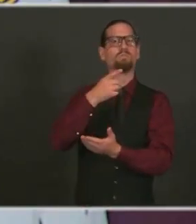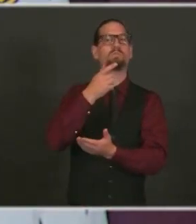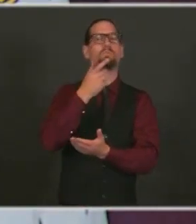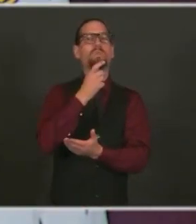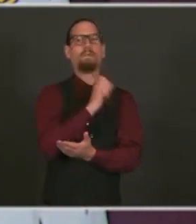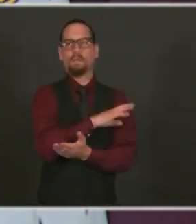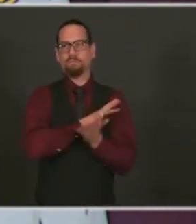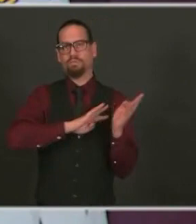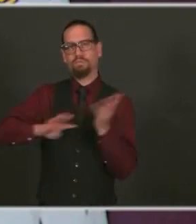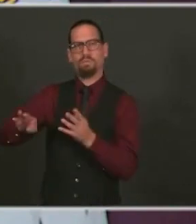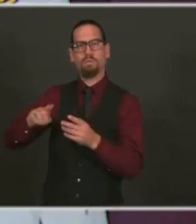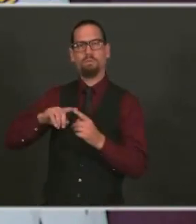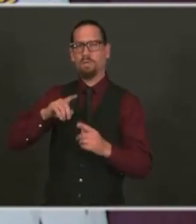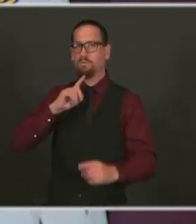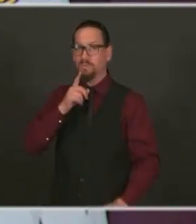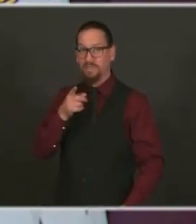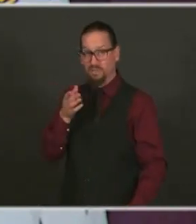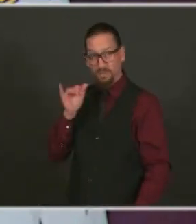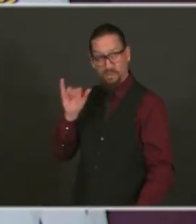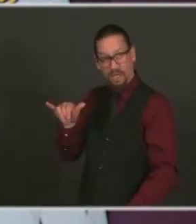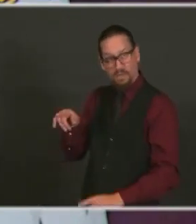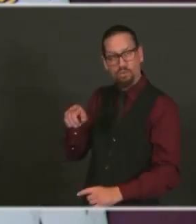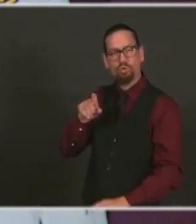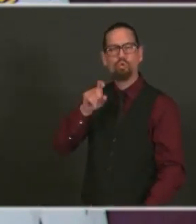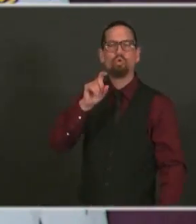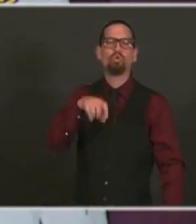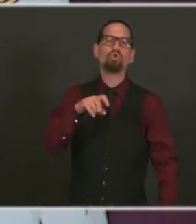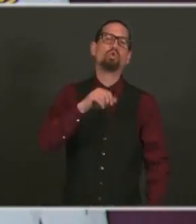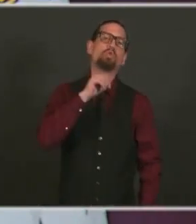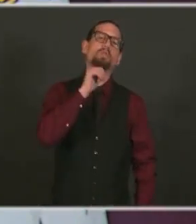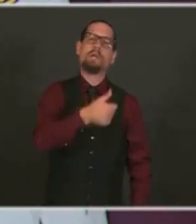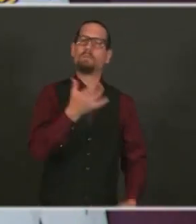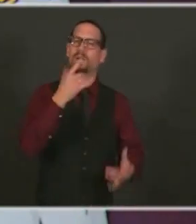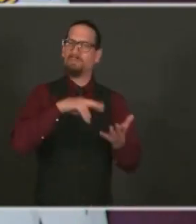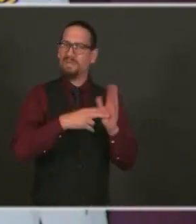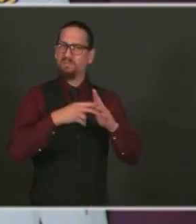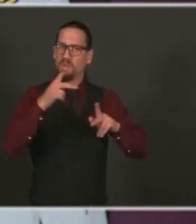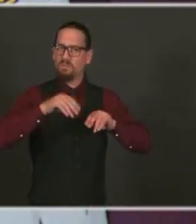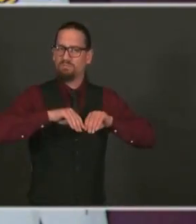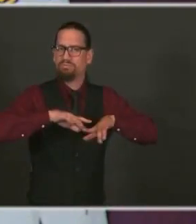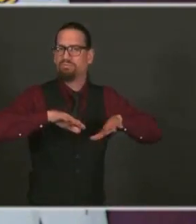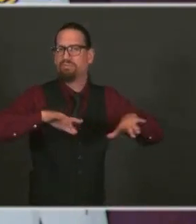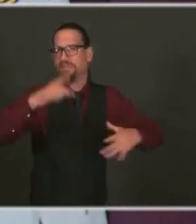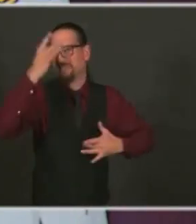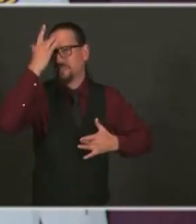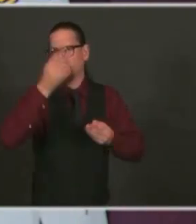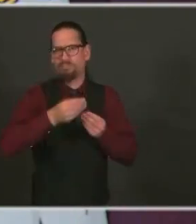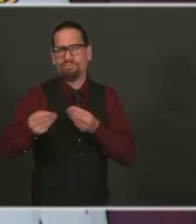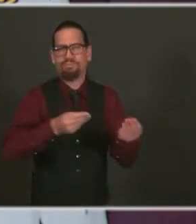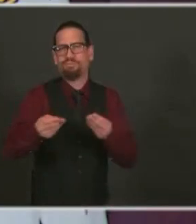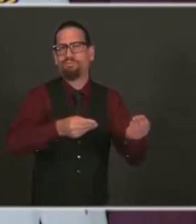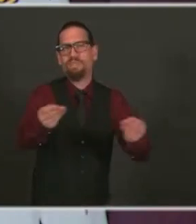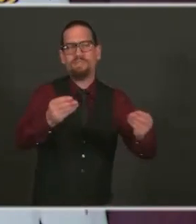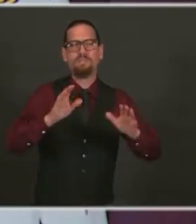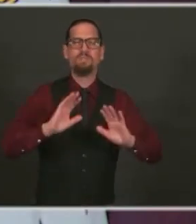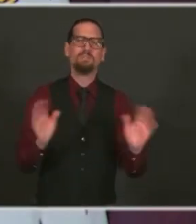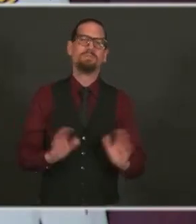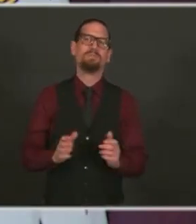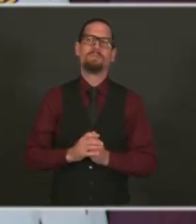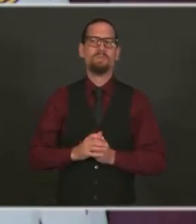It's about $50 million a month for us to operate that hospital fully